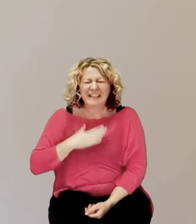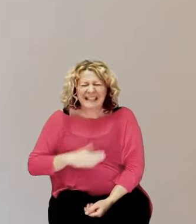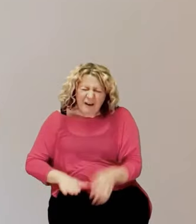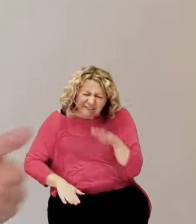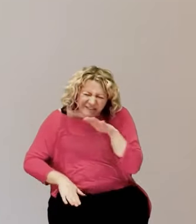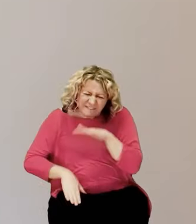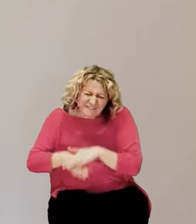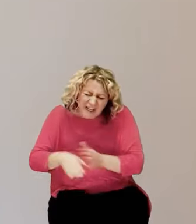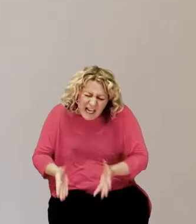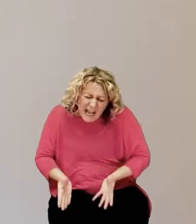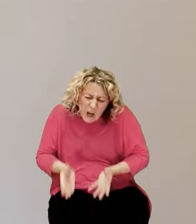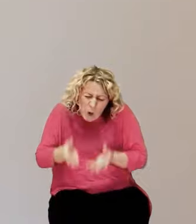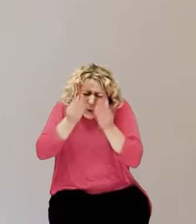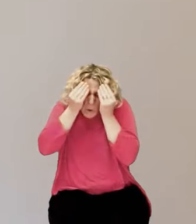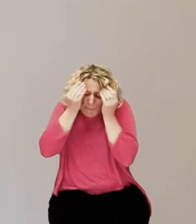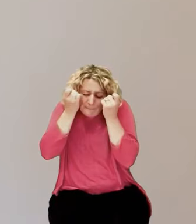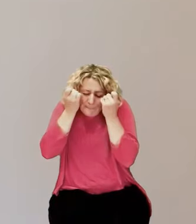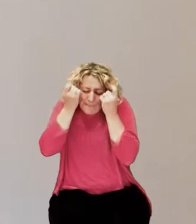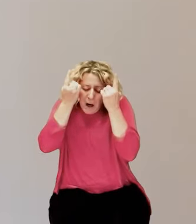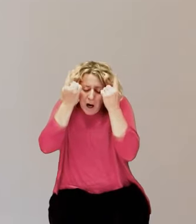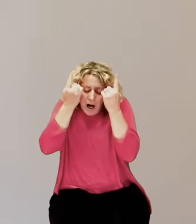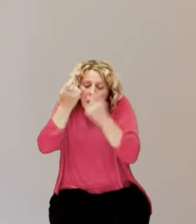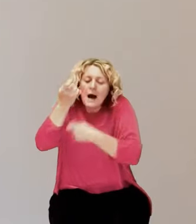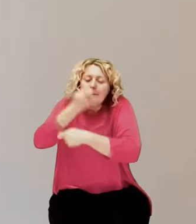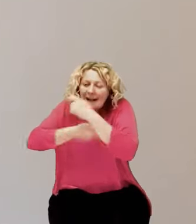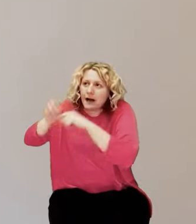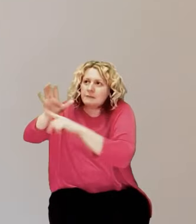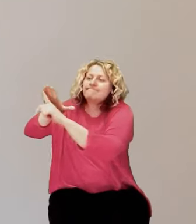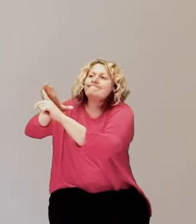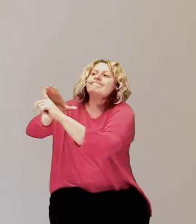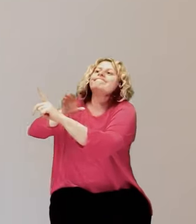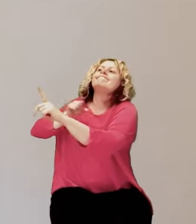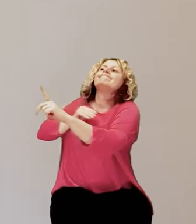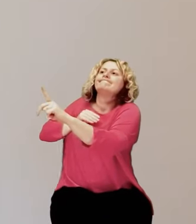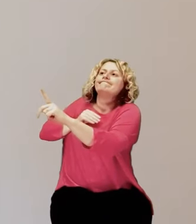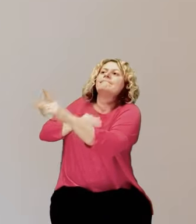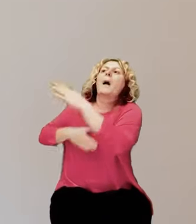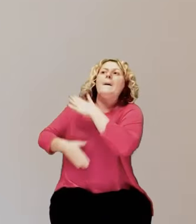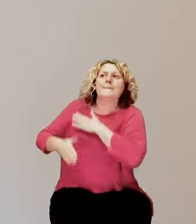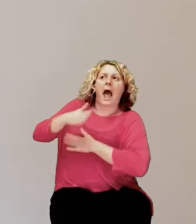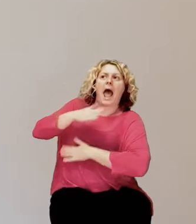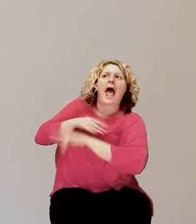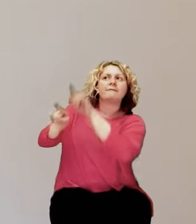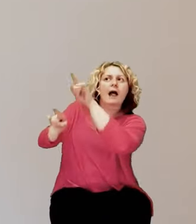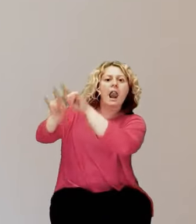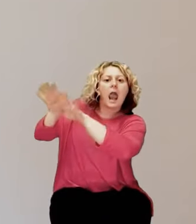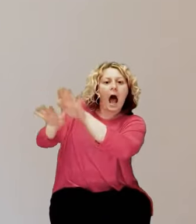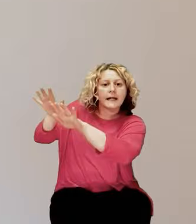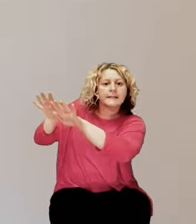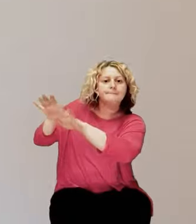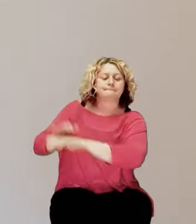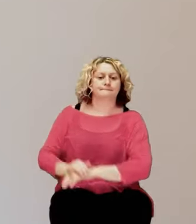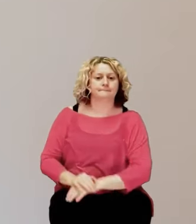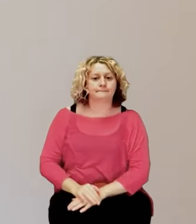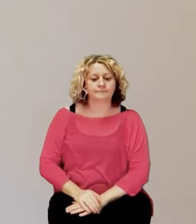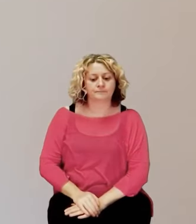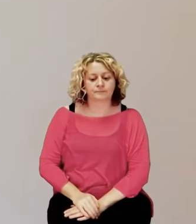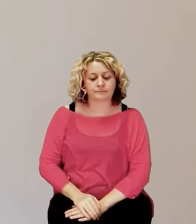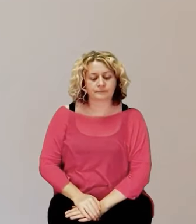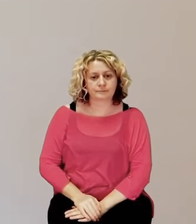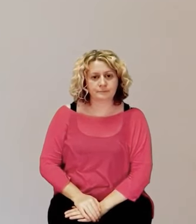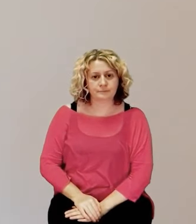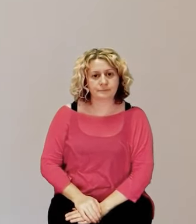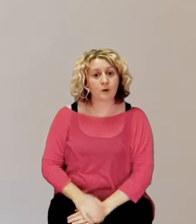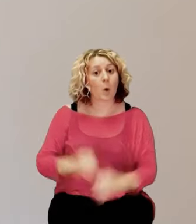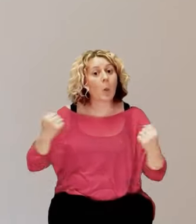from the priority of godliness to the practice of godliness, and now we focus for the rest of the talk on the power of